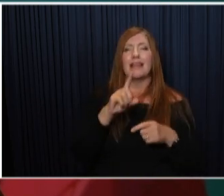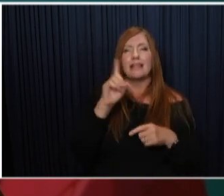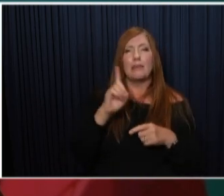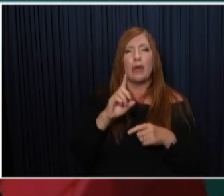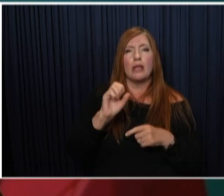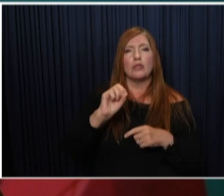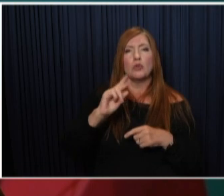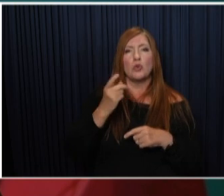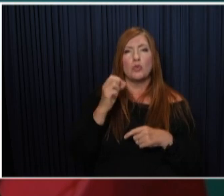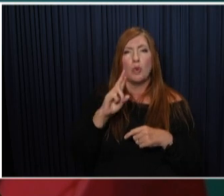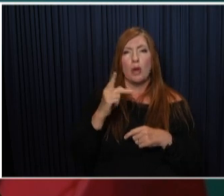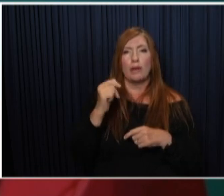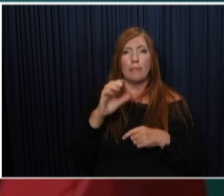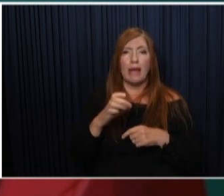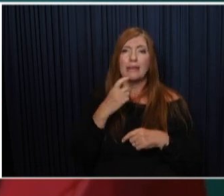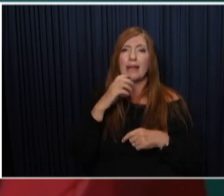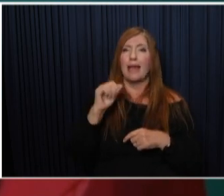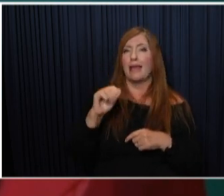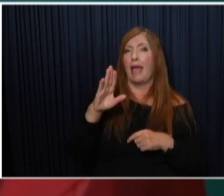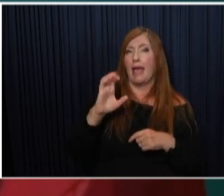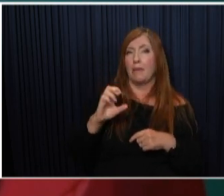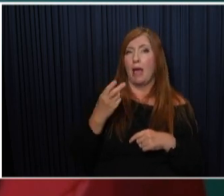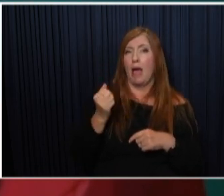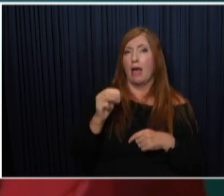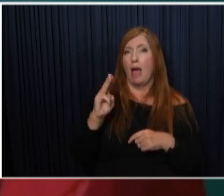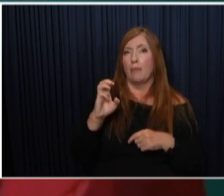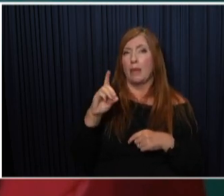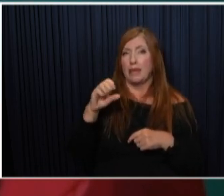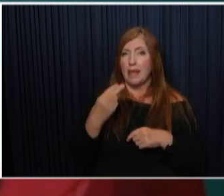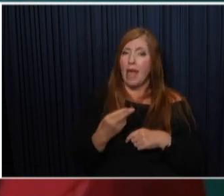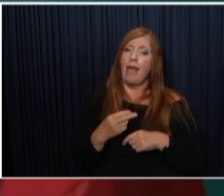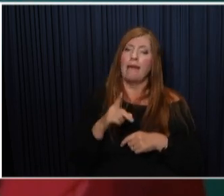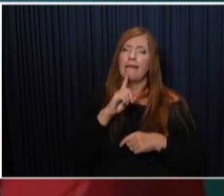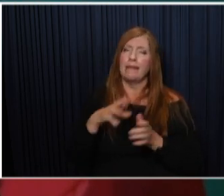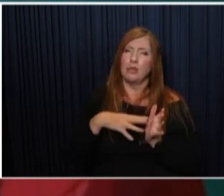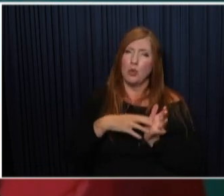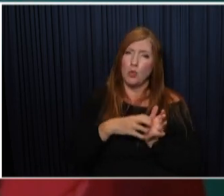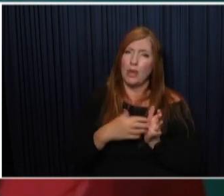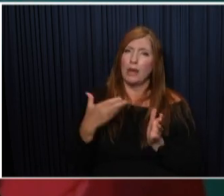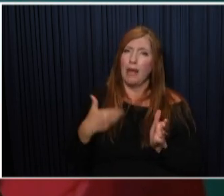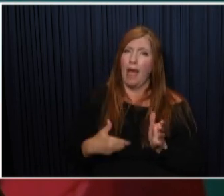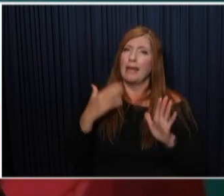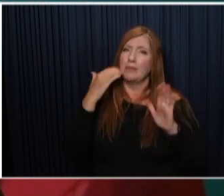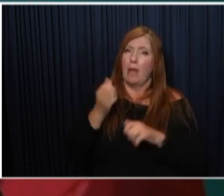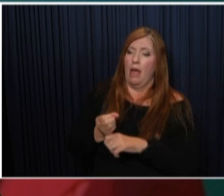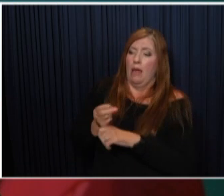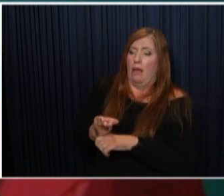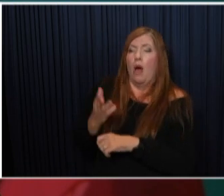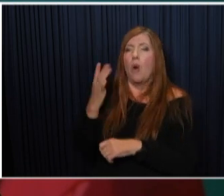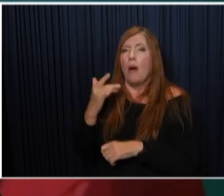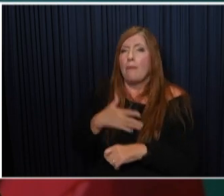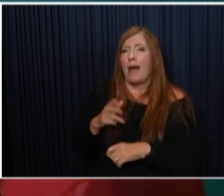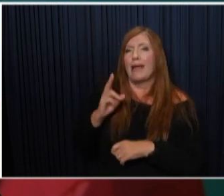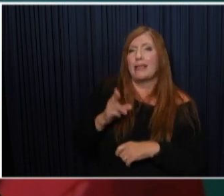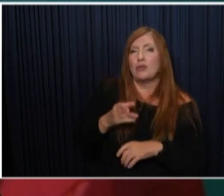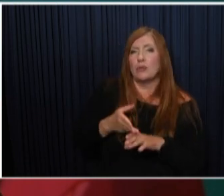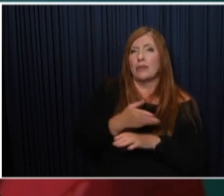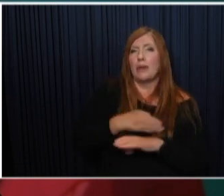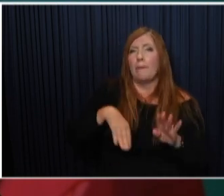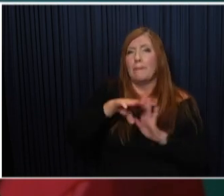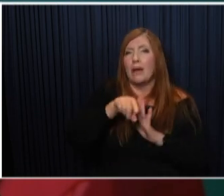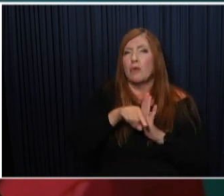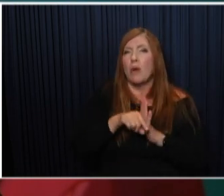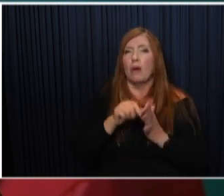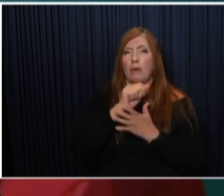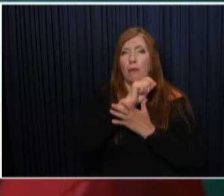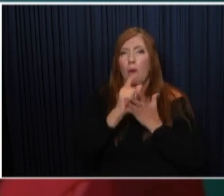Abraham Hamadeh is vulnerable. I expect to be able to beat him because of my credentials as on all